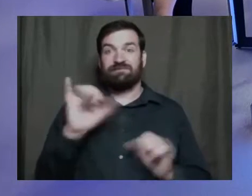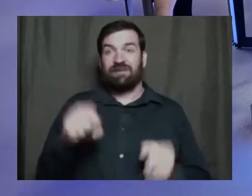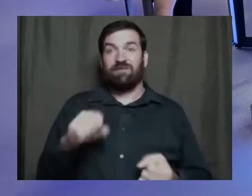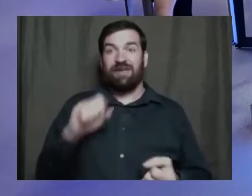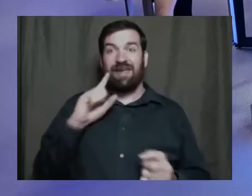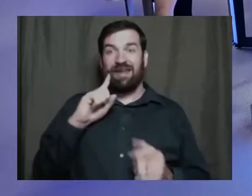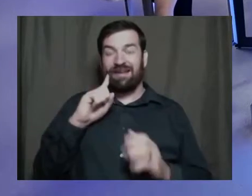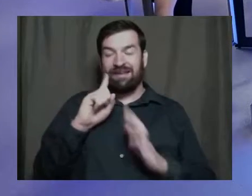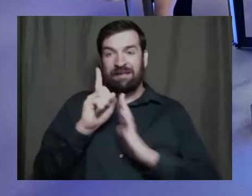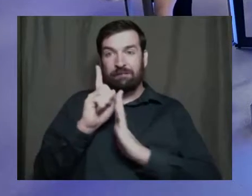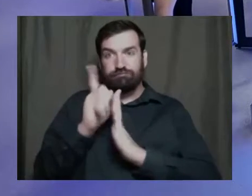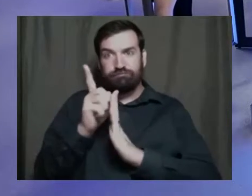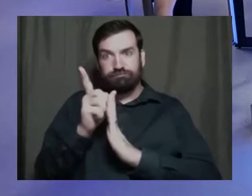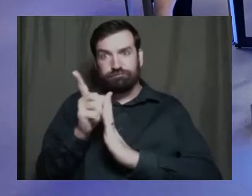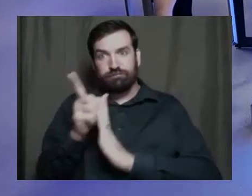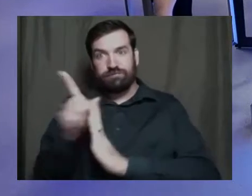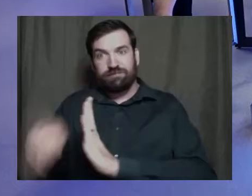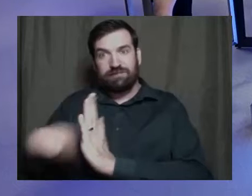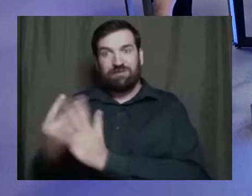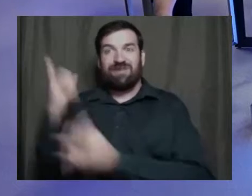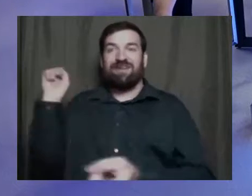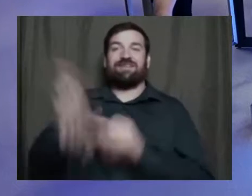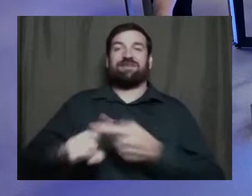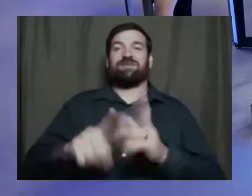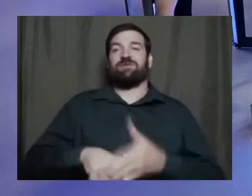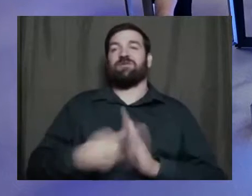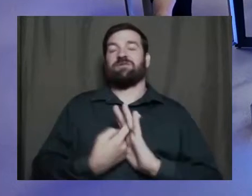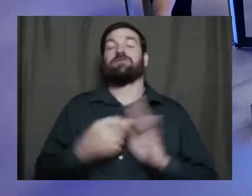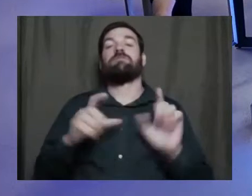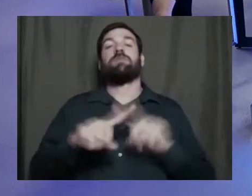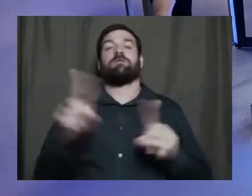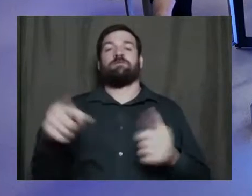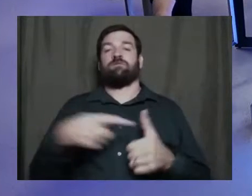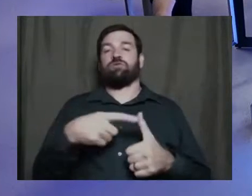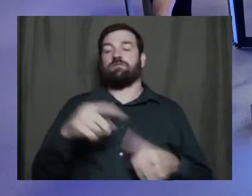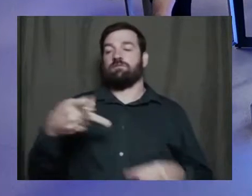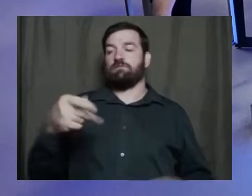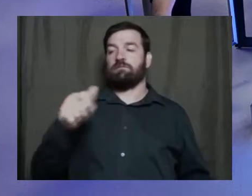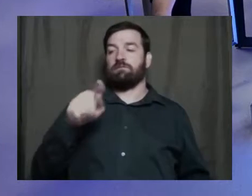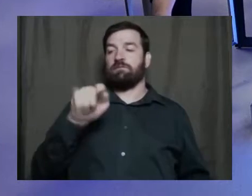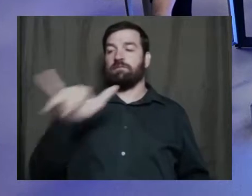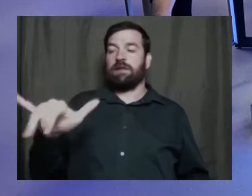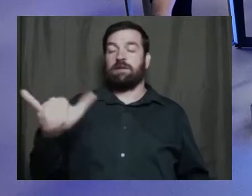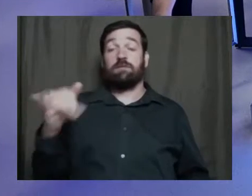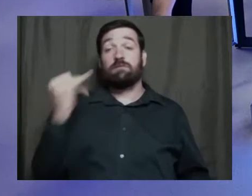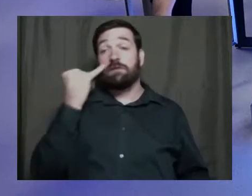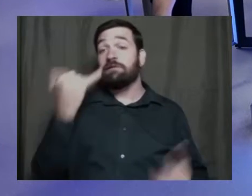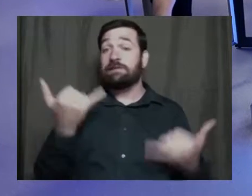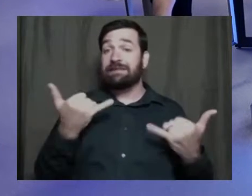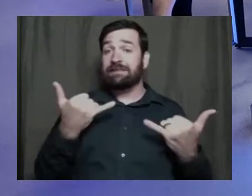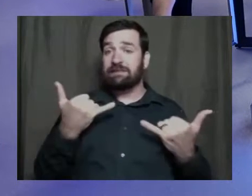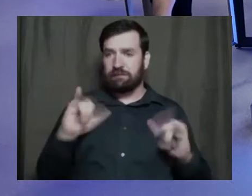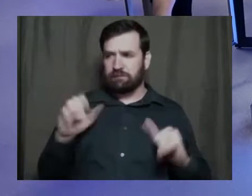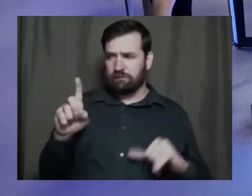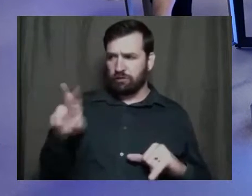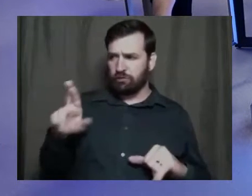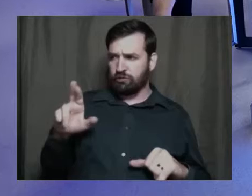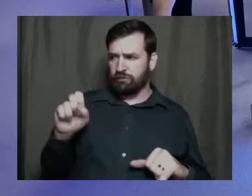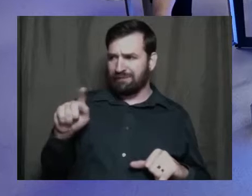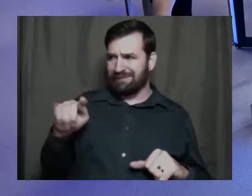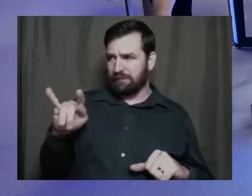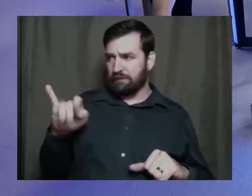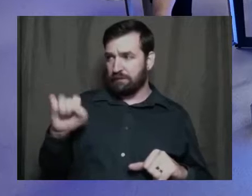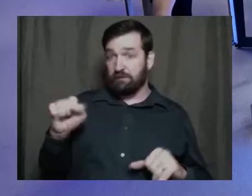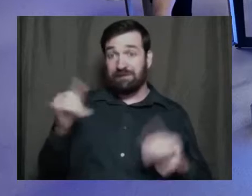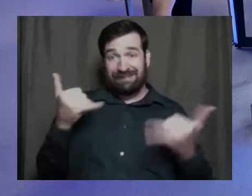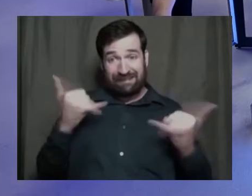Yeah, it does. Until it starts. Yeah. But I will start with this one. Patty had a question. If you can still become, and Dr. Stites, if you can still become infected and transmit